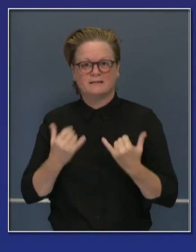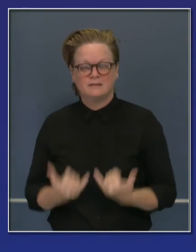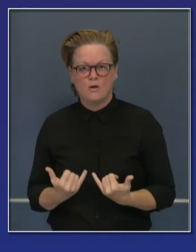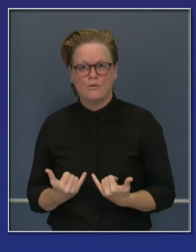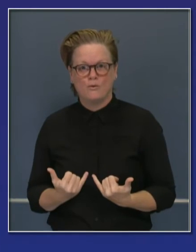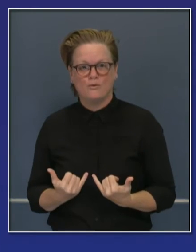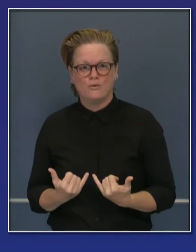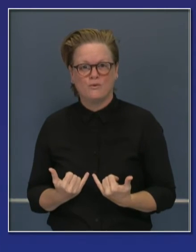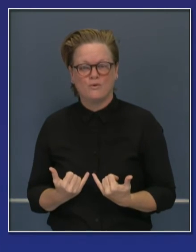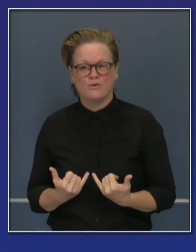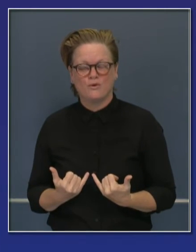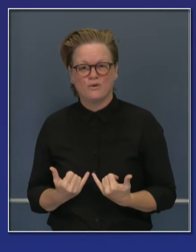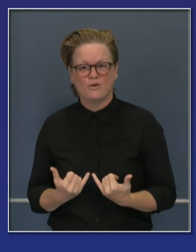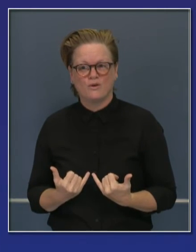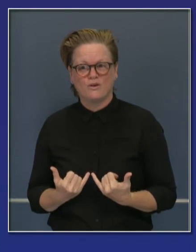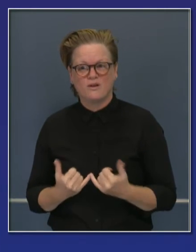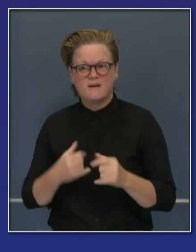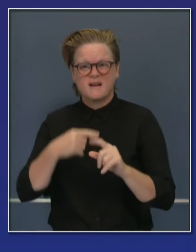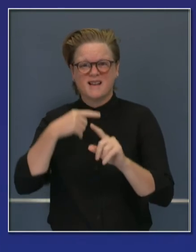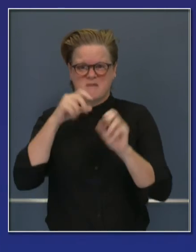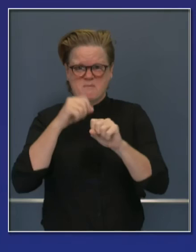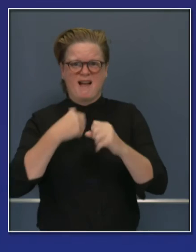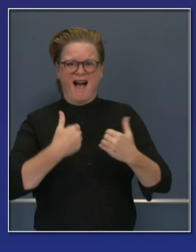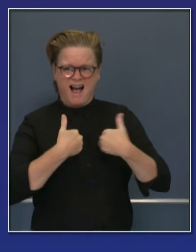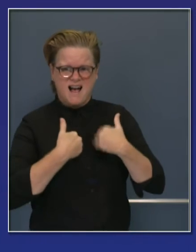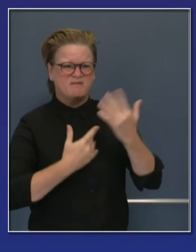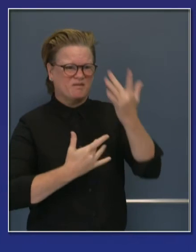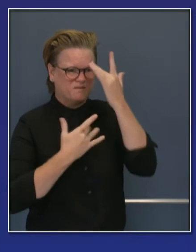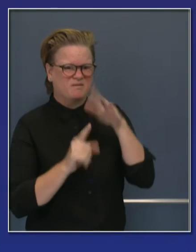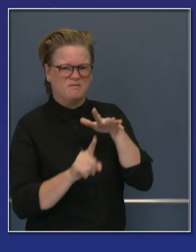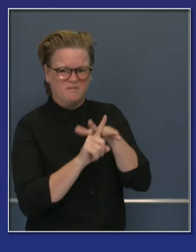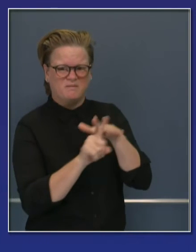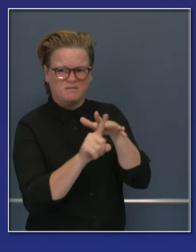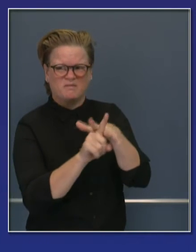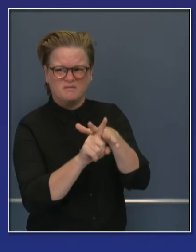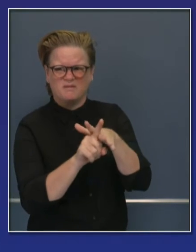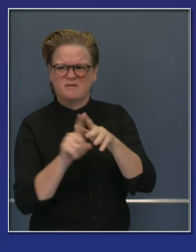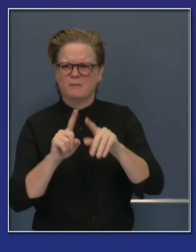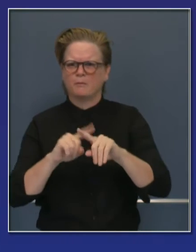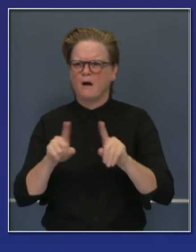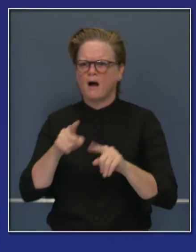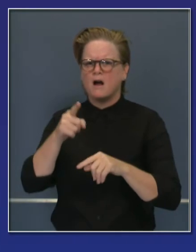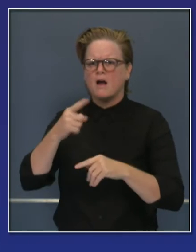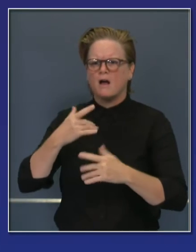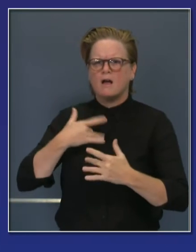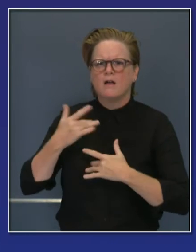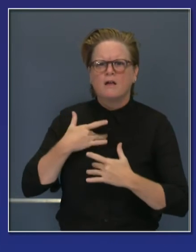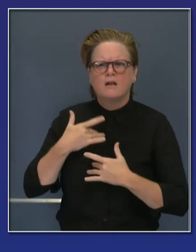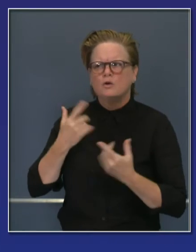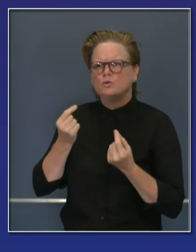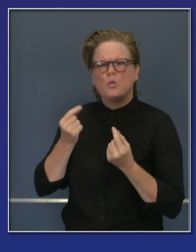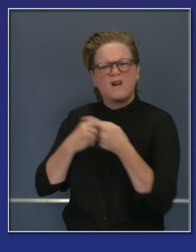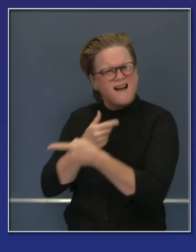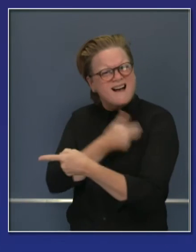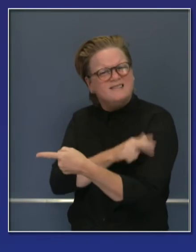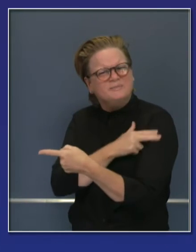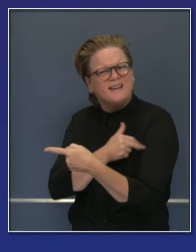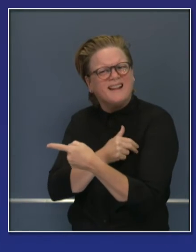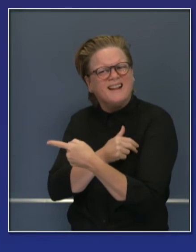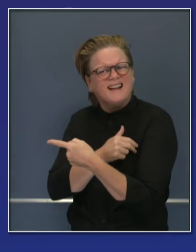to positivity rates and case rates, but always hospitalizations, a focus on hospitalizations and